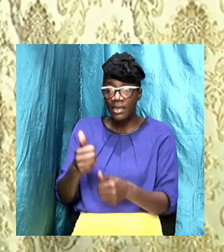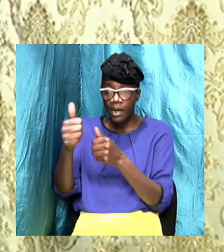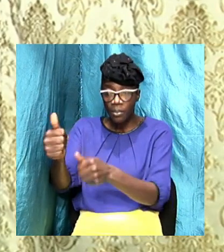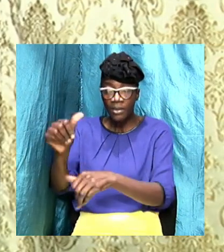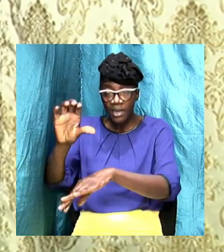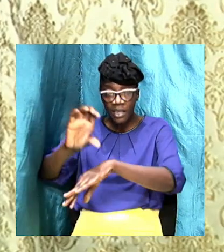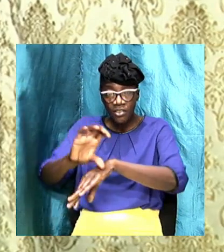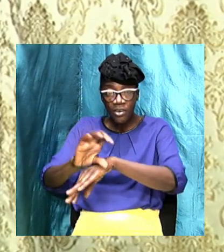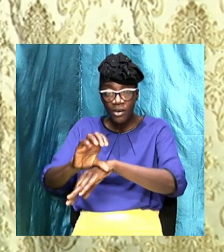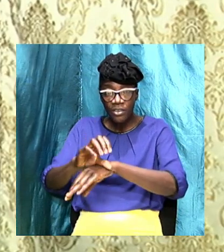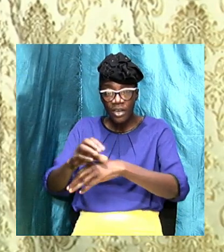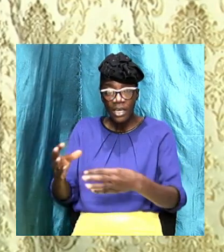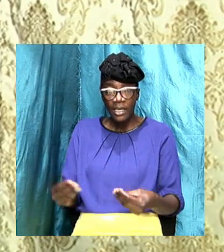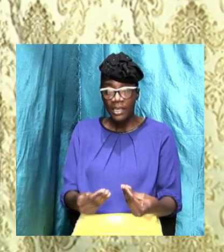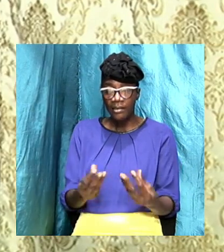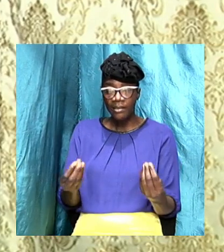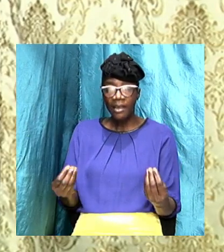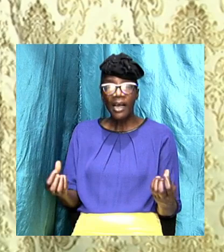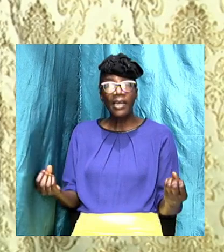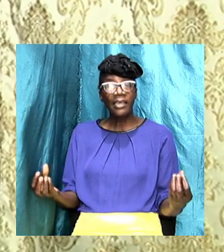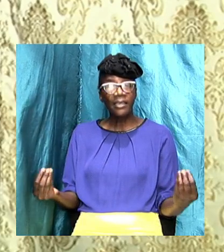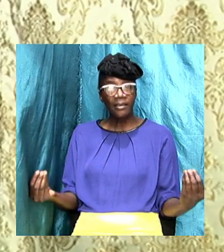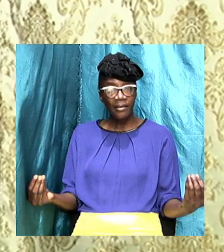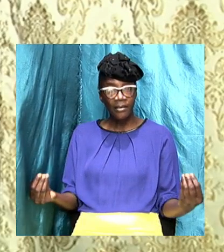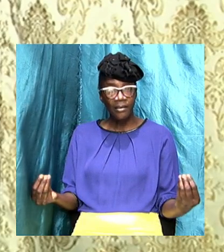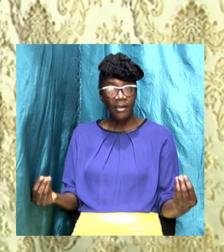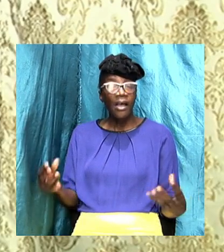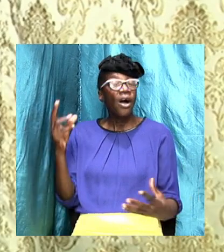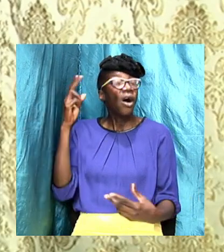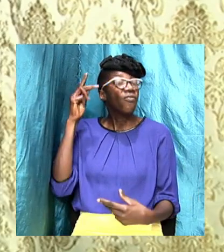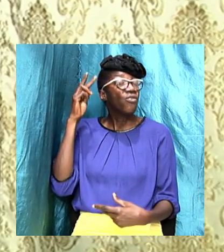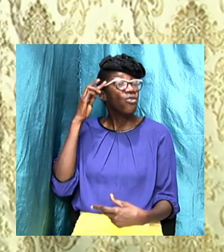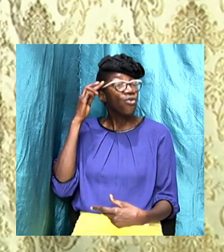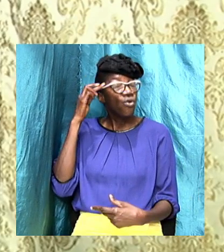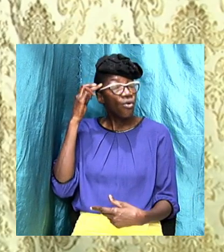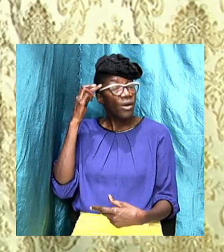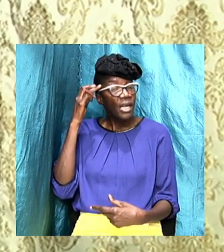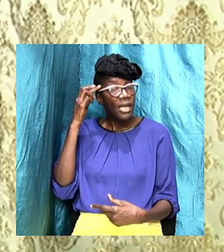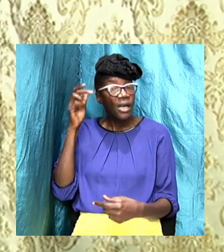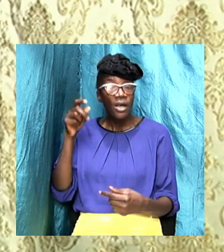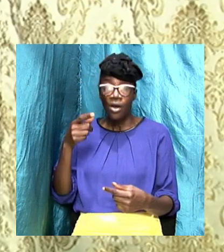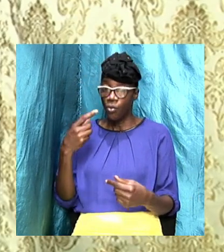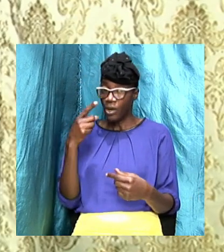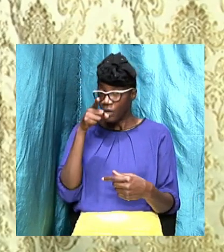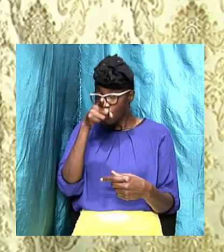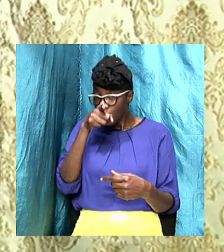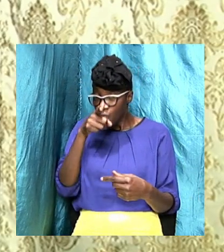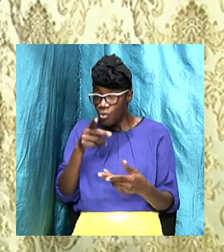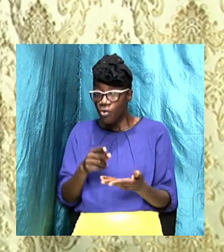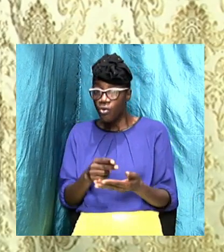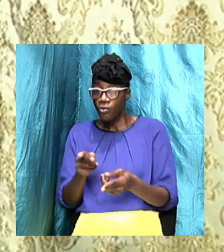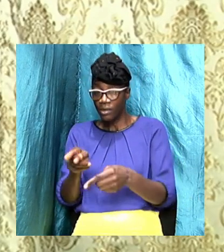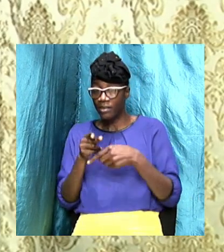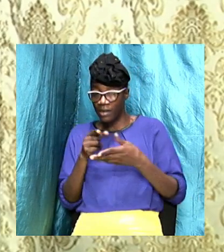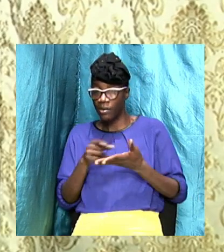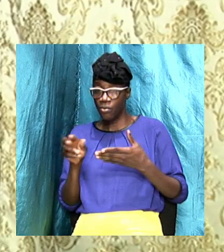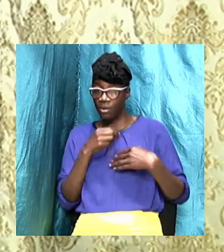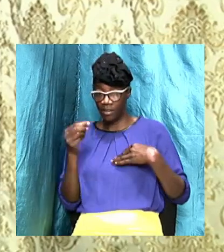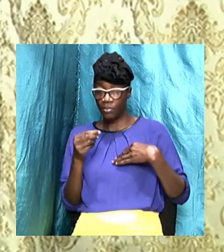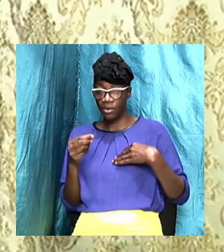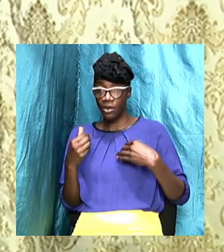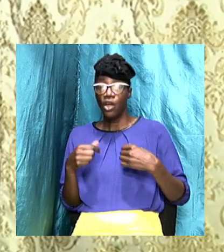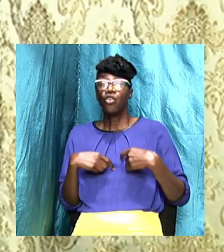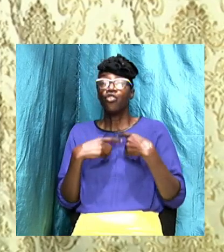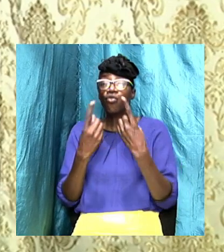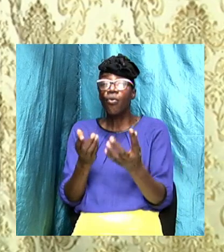signs, and then we look lastly at the signs of knowing when one received the Holy Spirit. Amen. And we're just running through